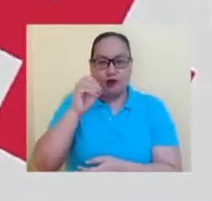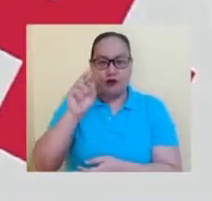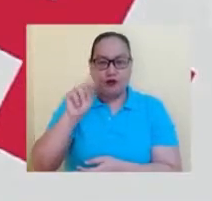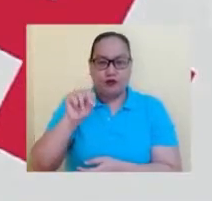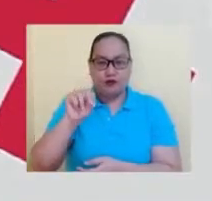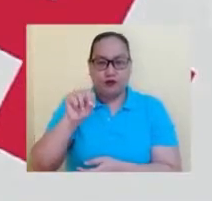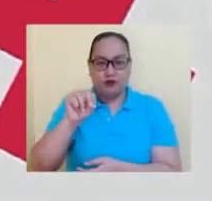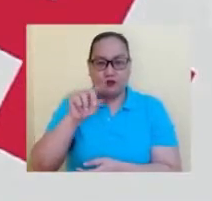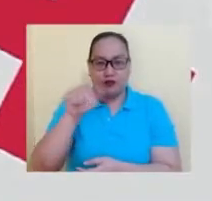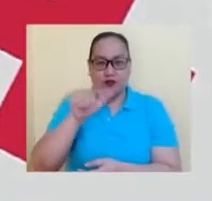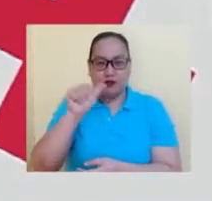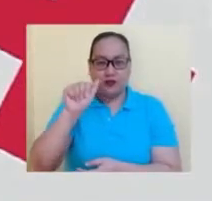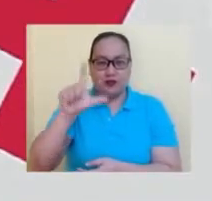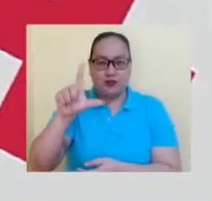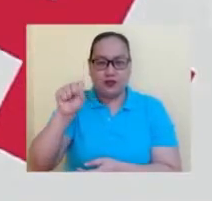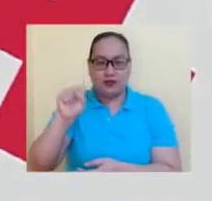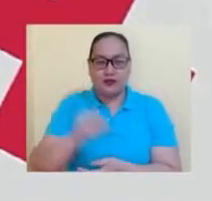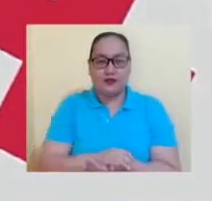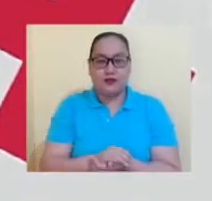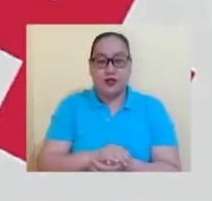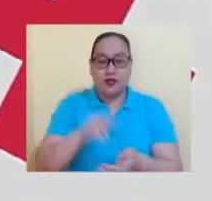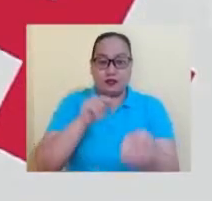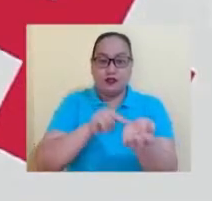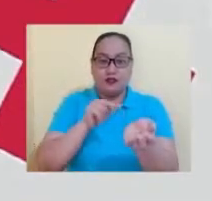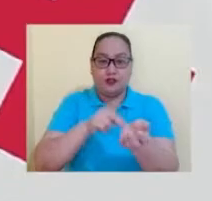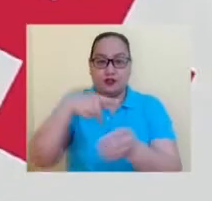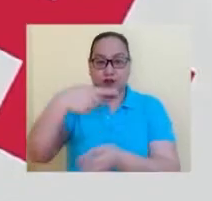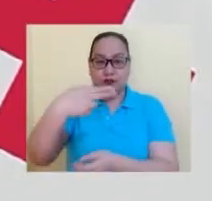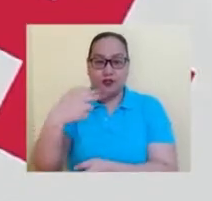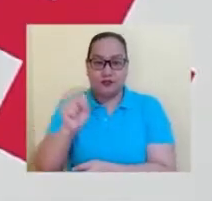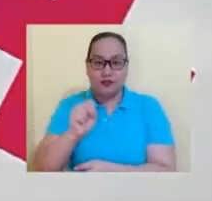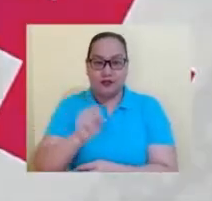nurse who is currently assigned at Pampanga High School.